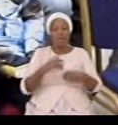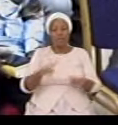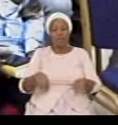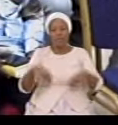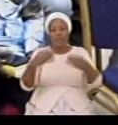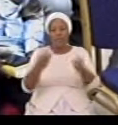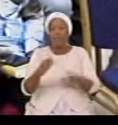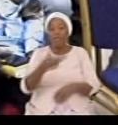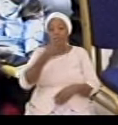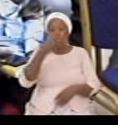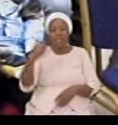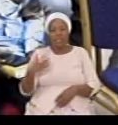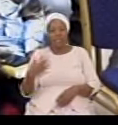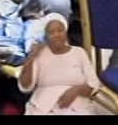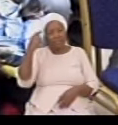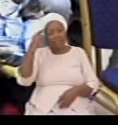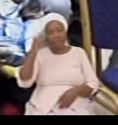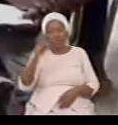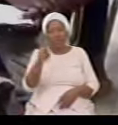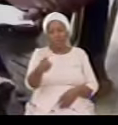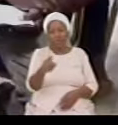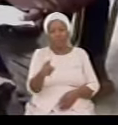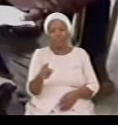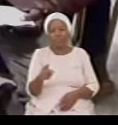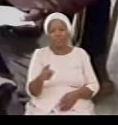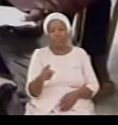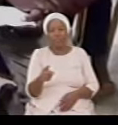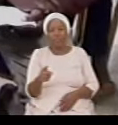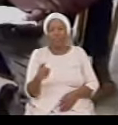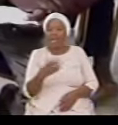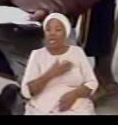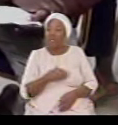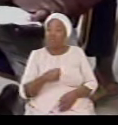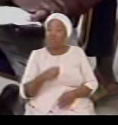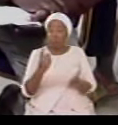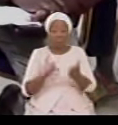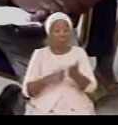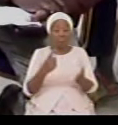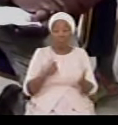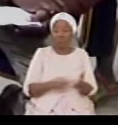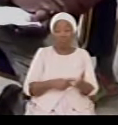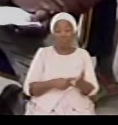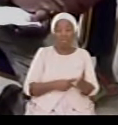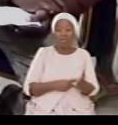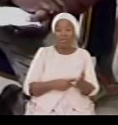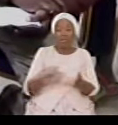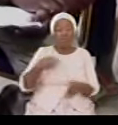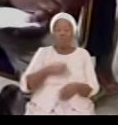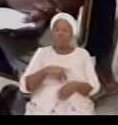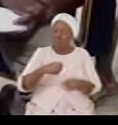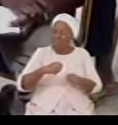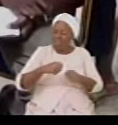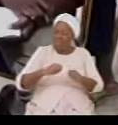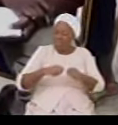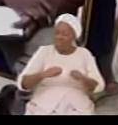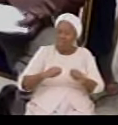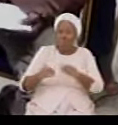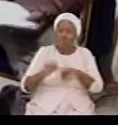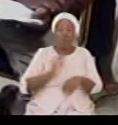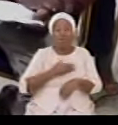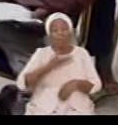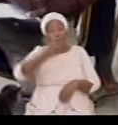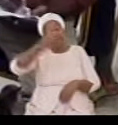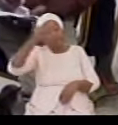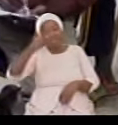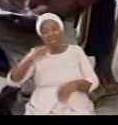provided better things for you. There are times we've done our best. We've gone to,